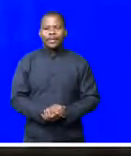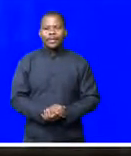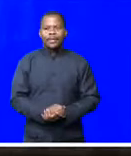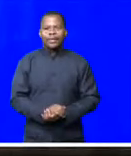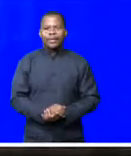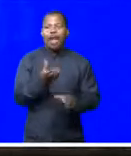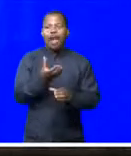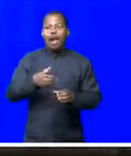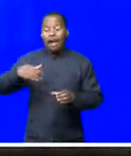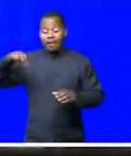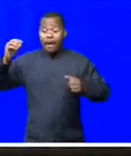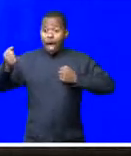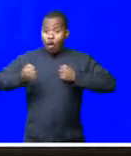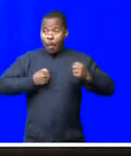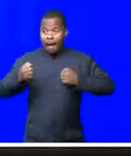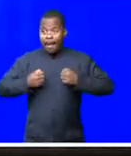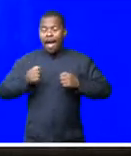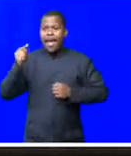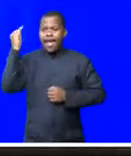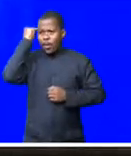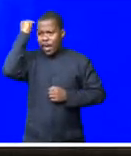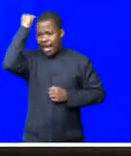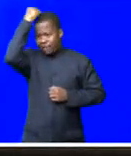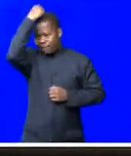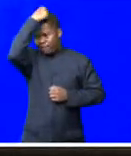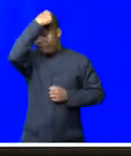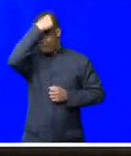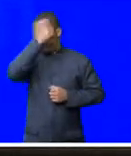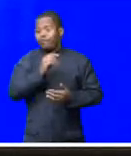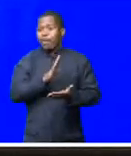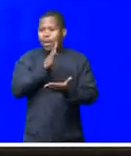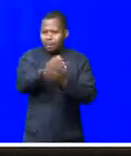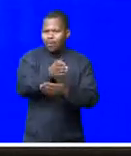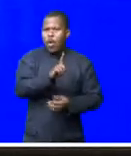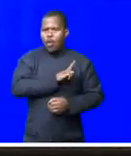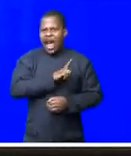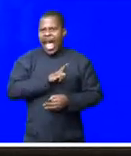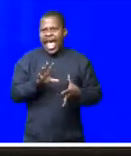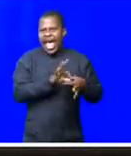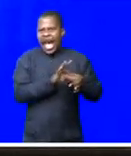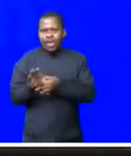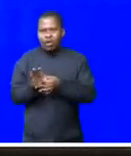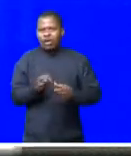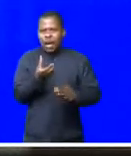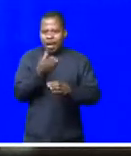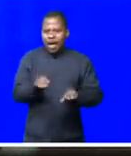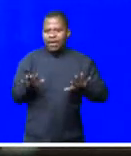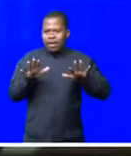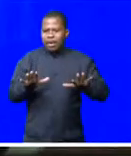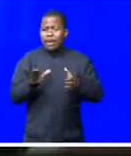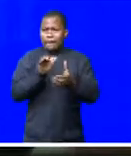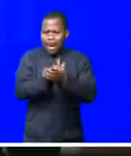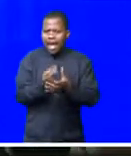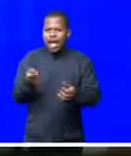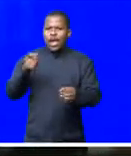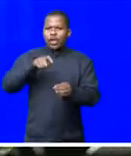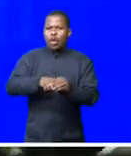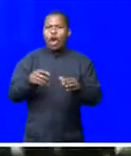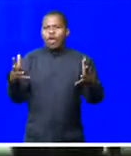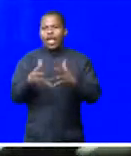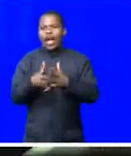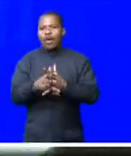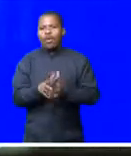Silo lwesithathu sesifikile even le Republic of Rwanda lapho siyongenela khona umhlangano wemave